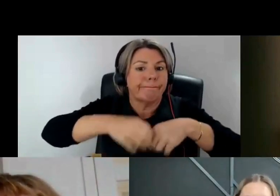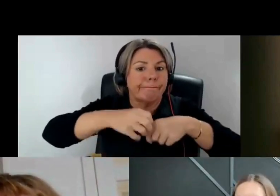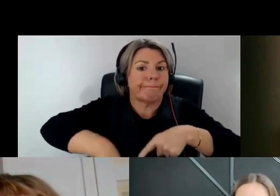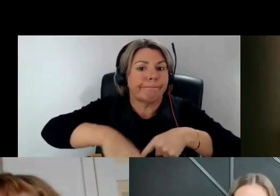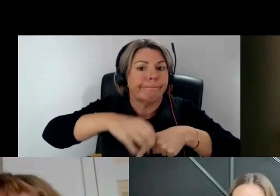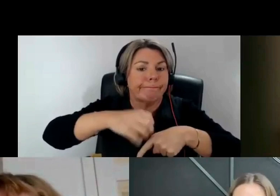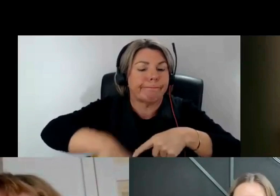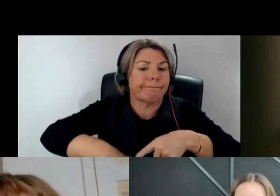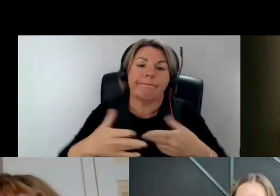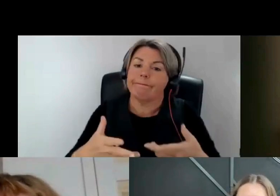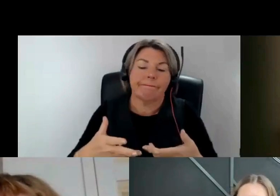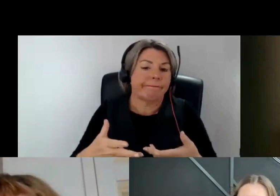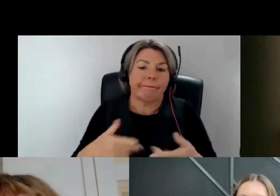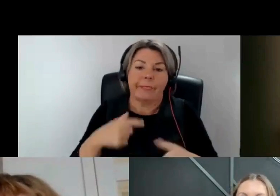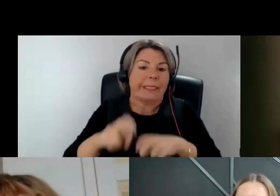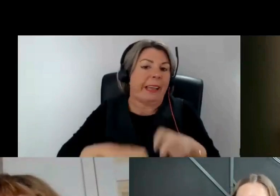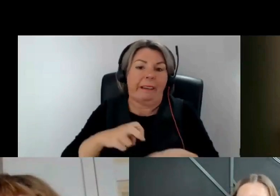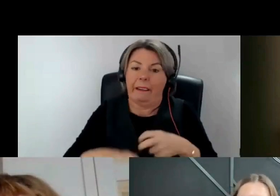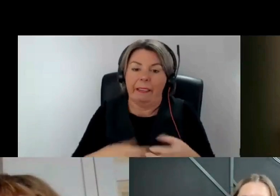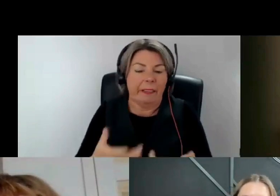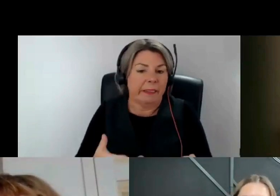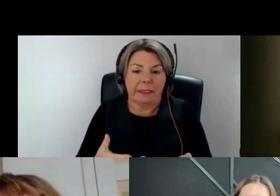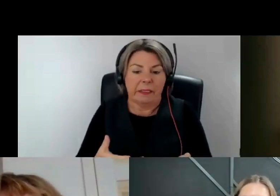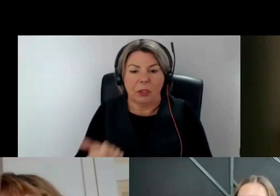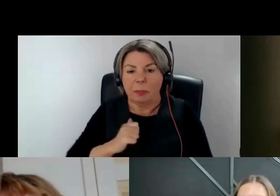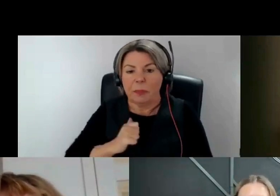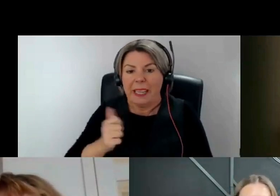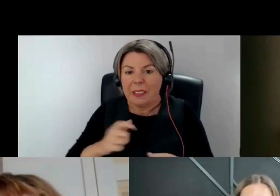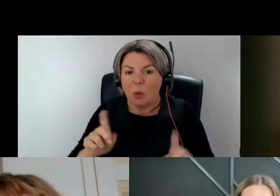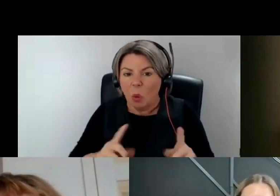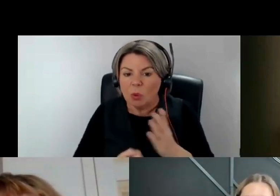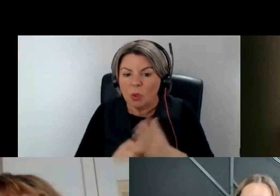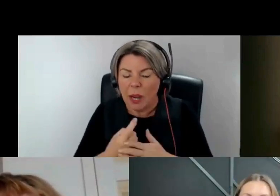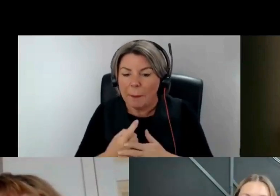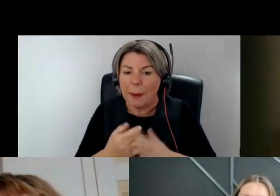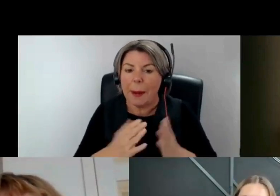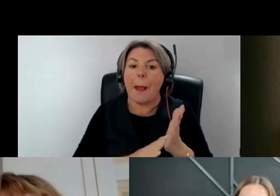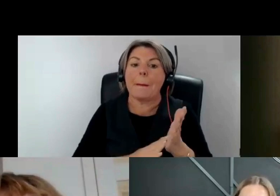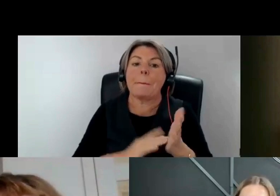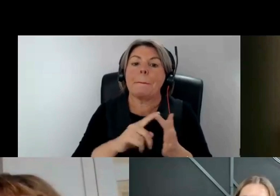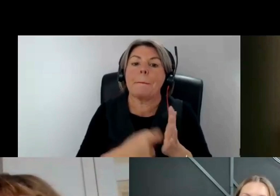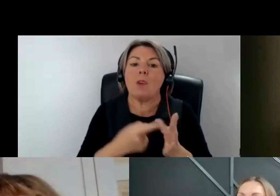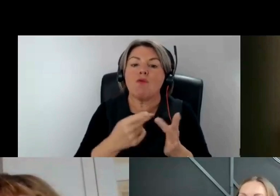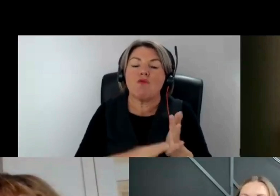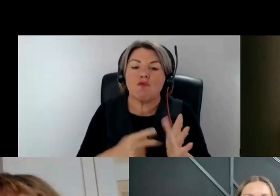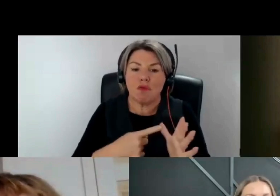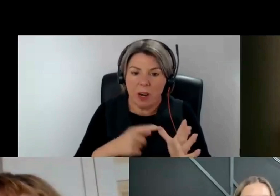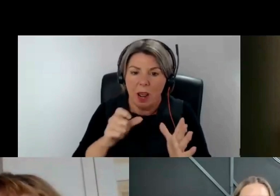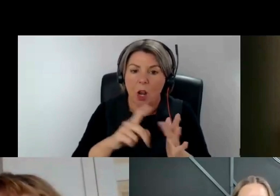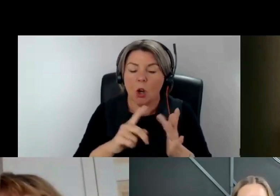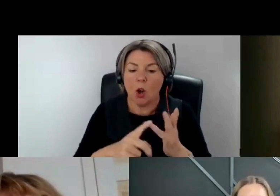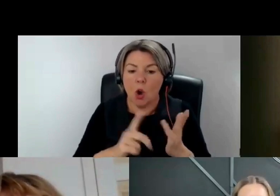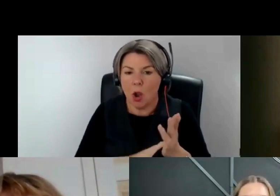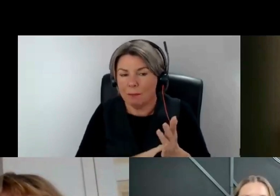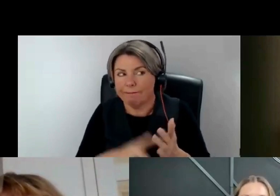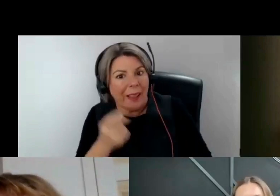Unexpectedly, their cycles were all over the place, so they couldn't predict it was coming. And the Mirena coil has been really, really useful at managing that. But I know a lot of women don't like